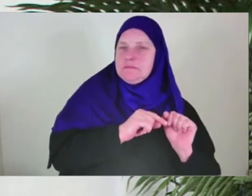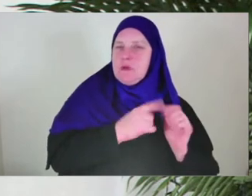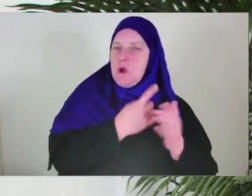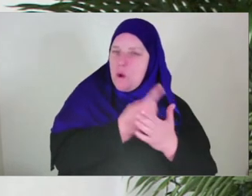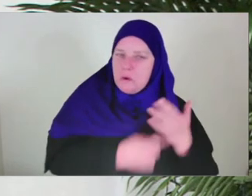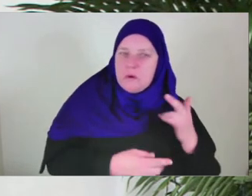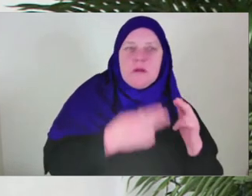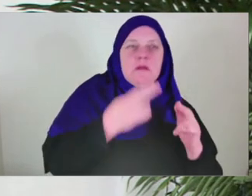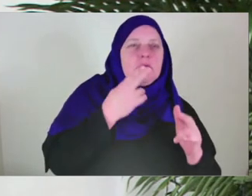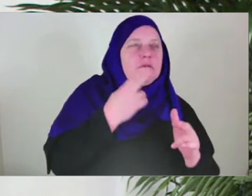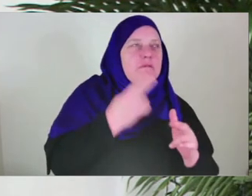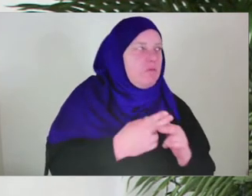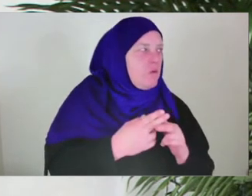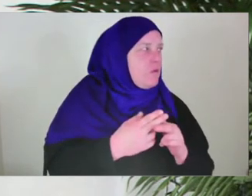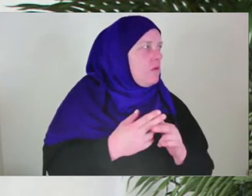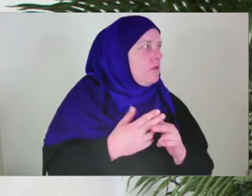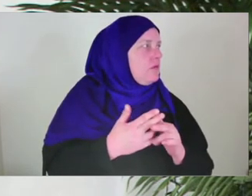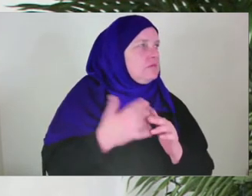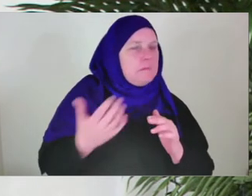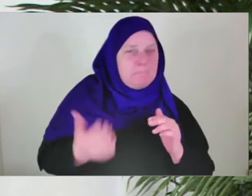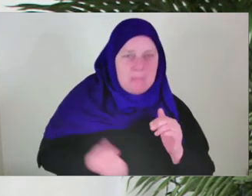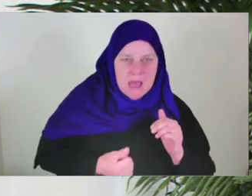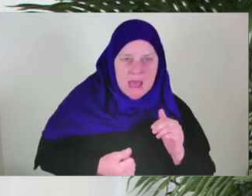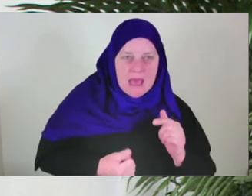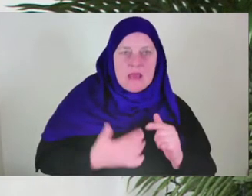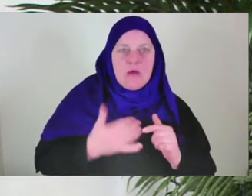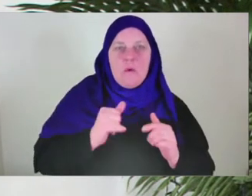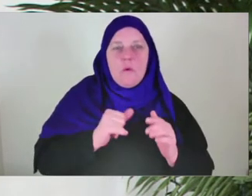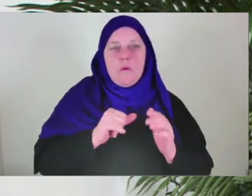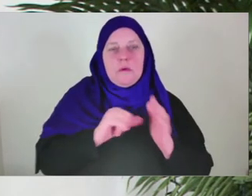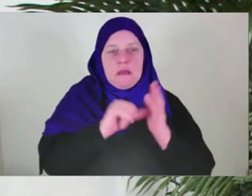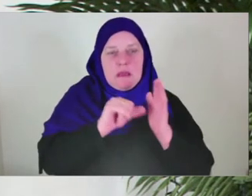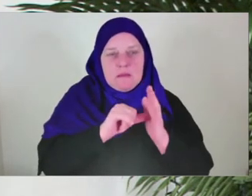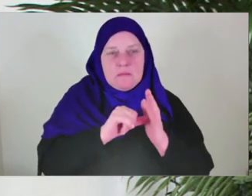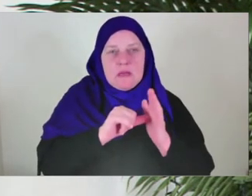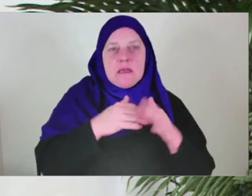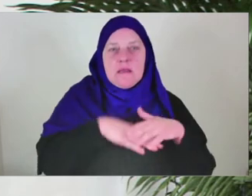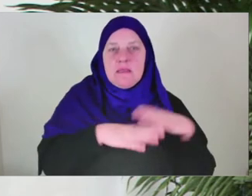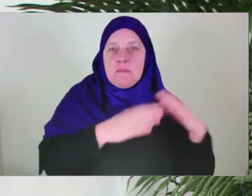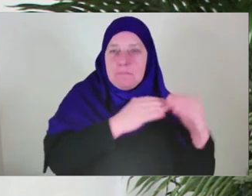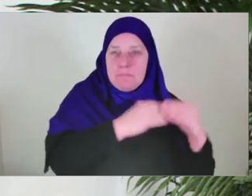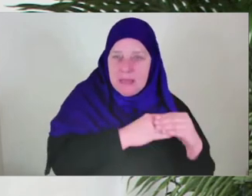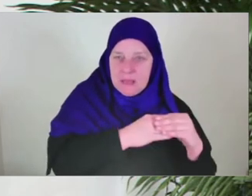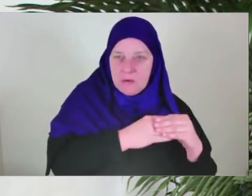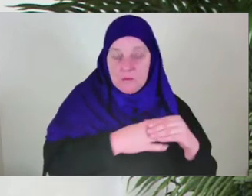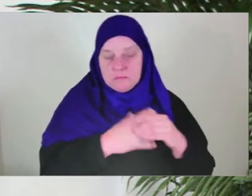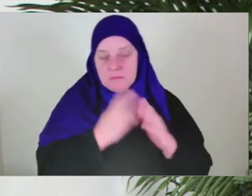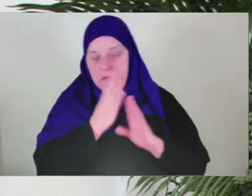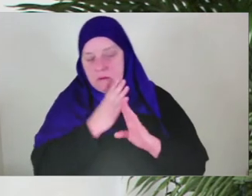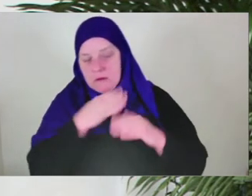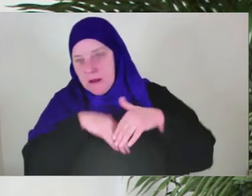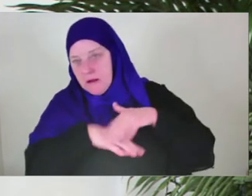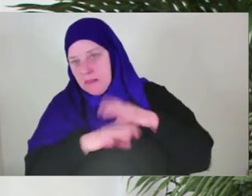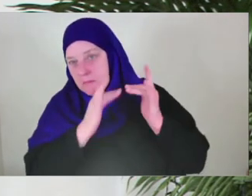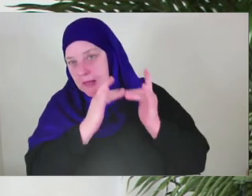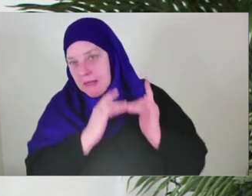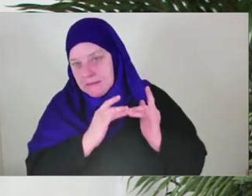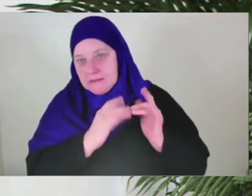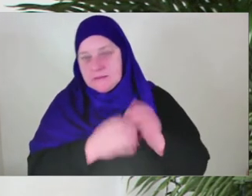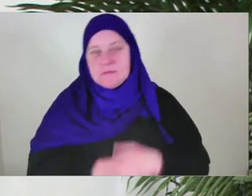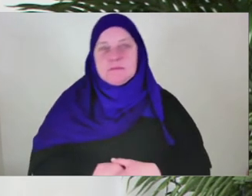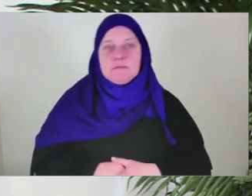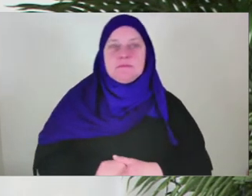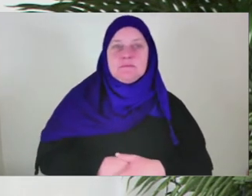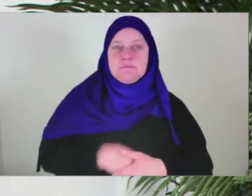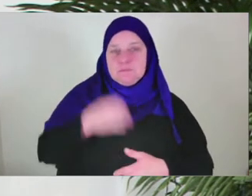I have stashed under my mattress or anything like that. It applies to anything and everything that is unused or